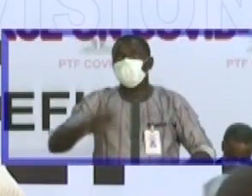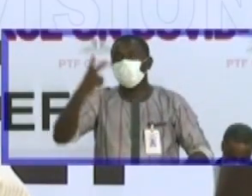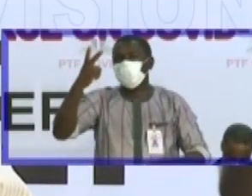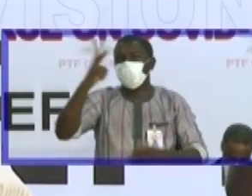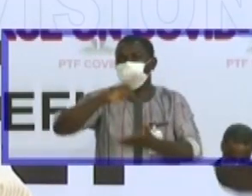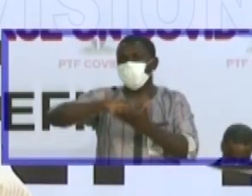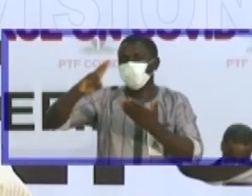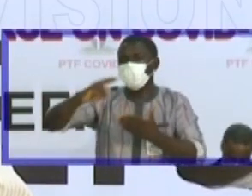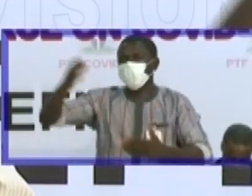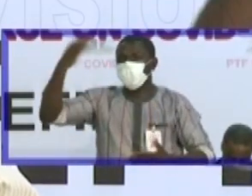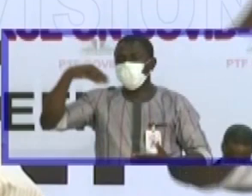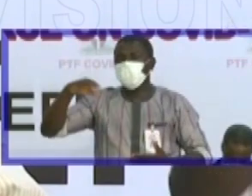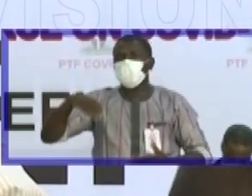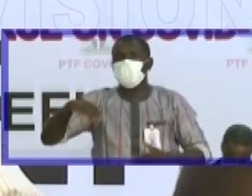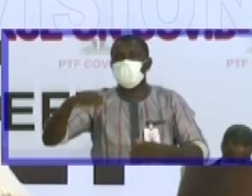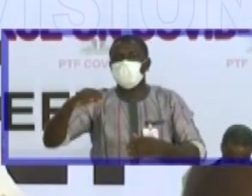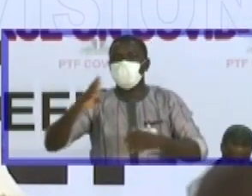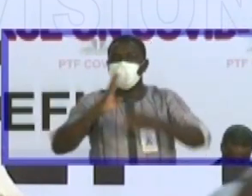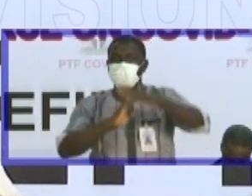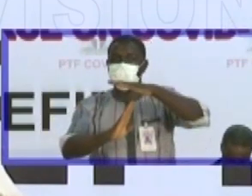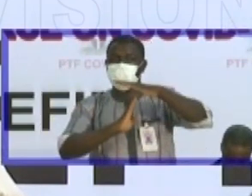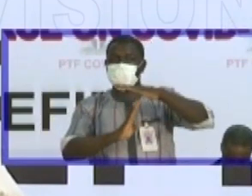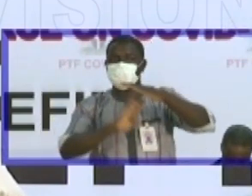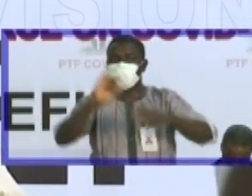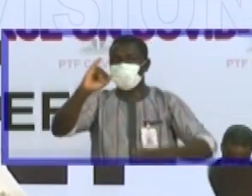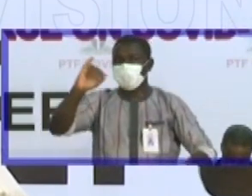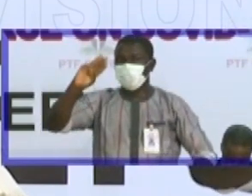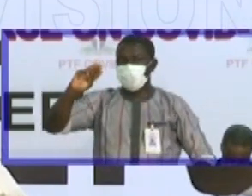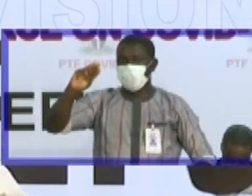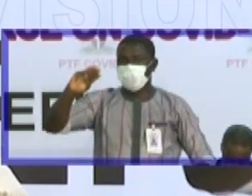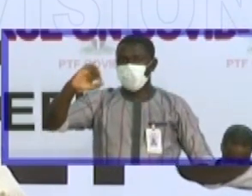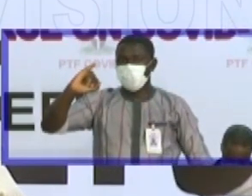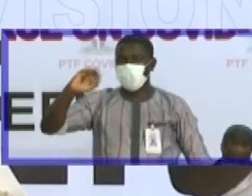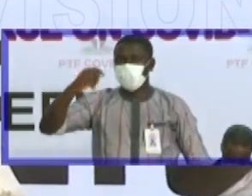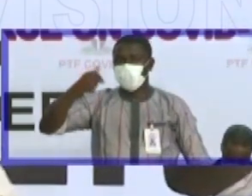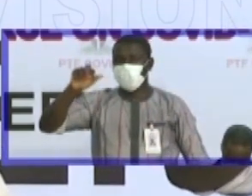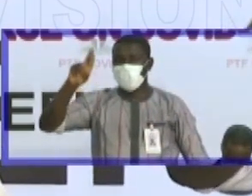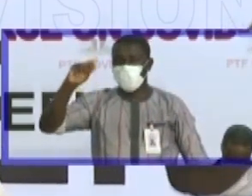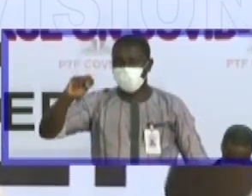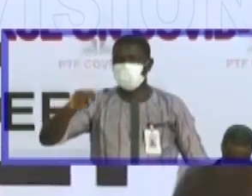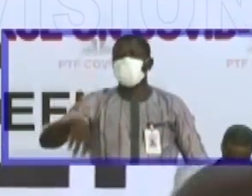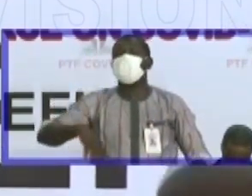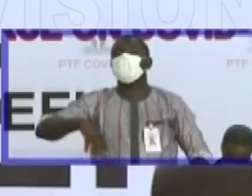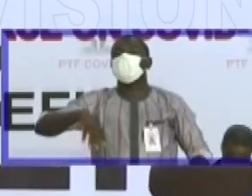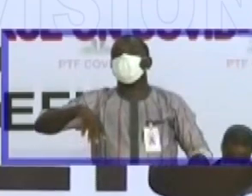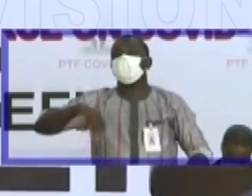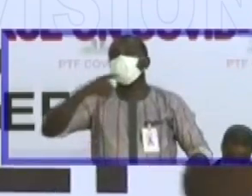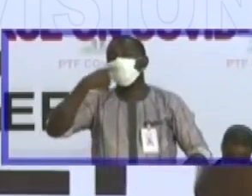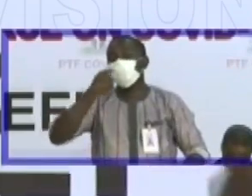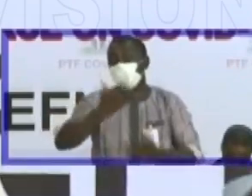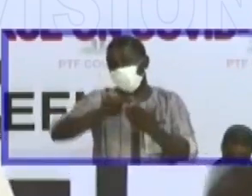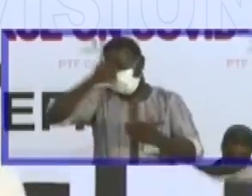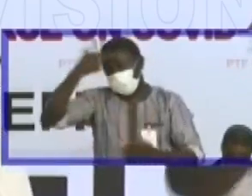Immigration Service made an announcement to Nigerians, which the papers carried, that because of the